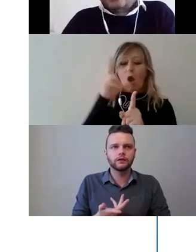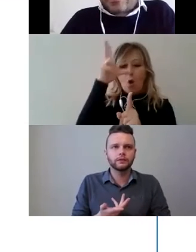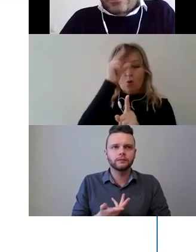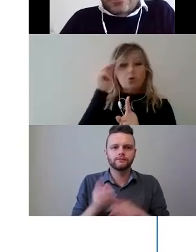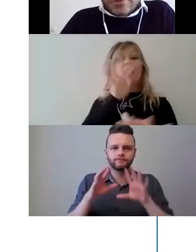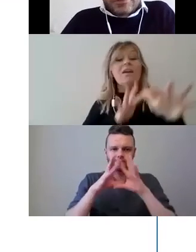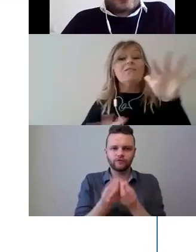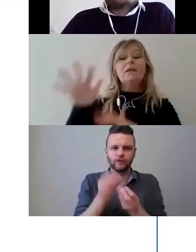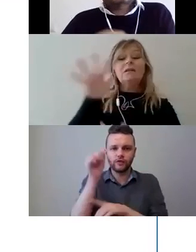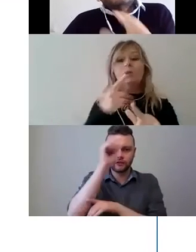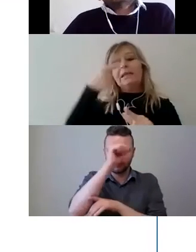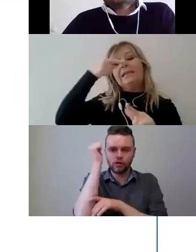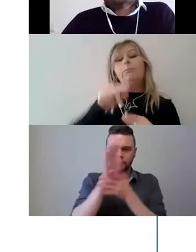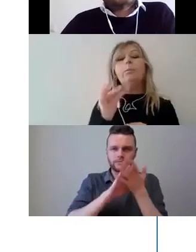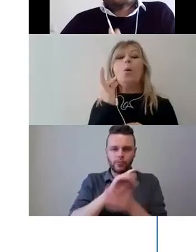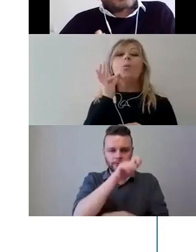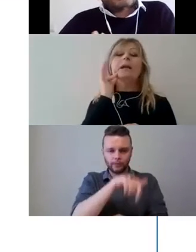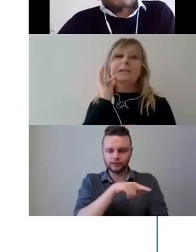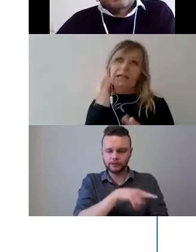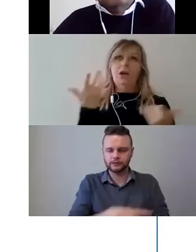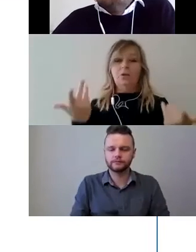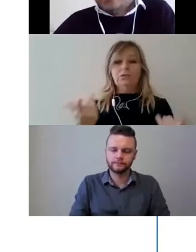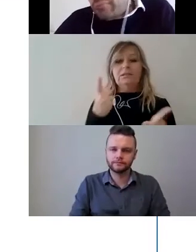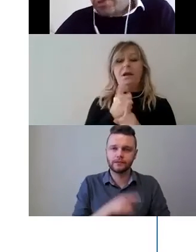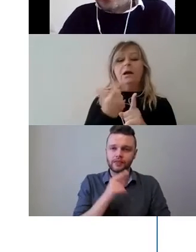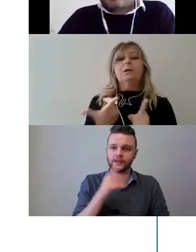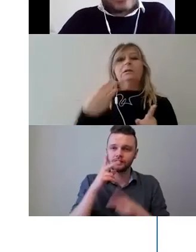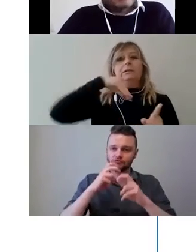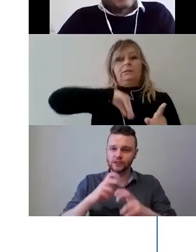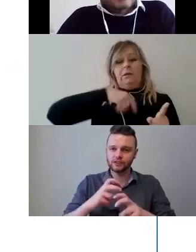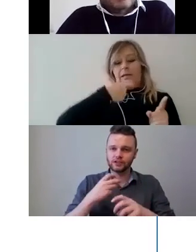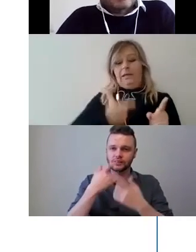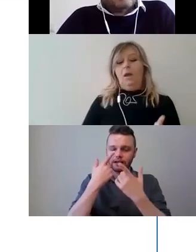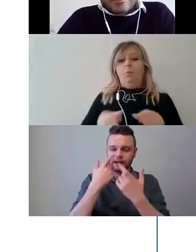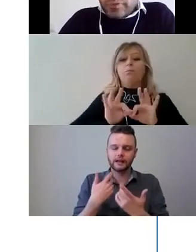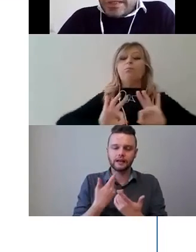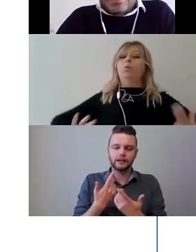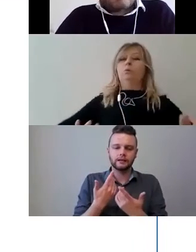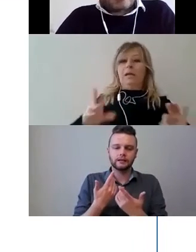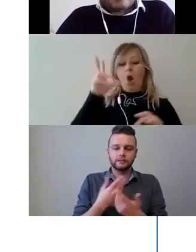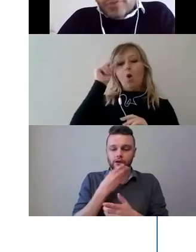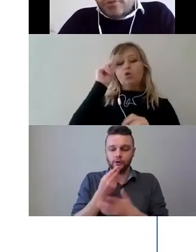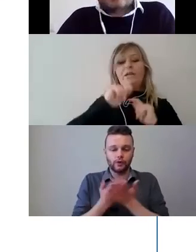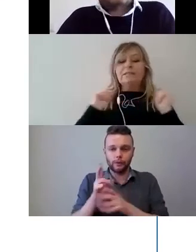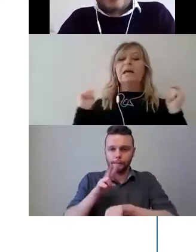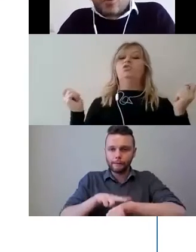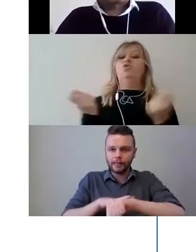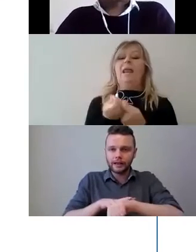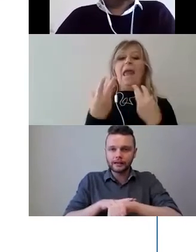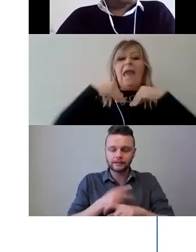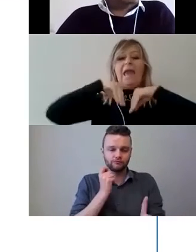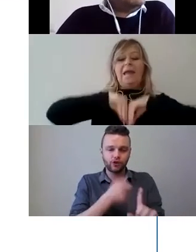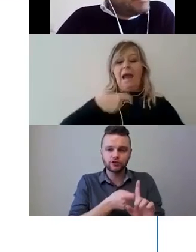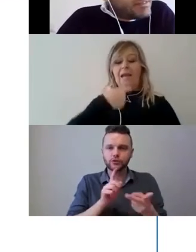general knowledge about the person. This is a resource that has to be, it can be used by the police, by the prosecutors, by